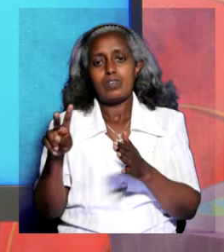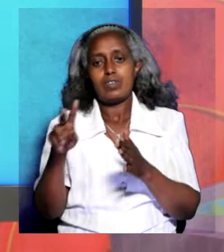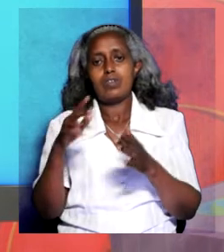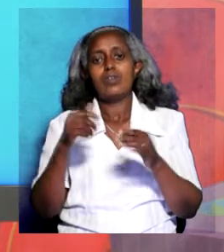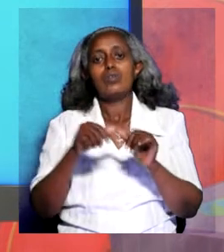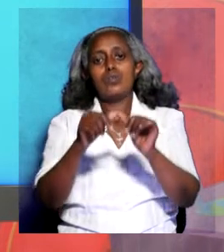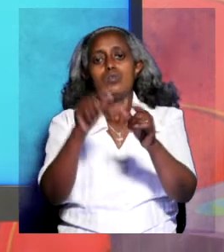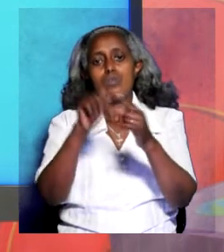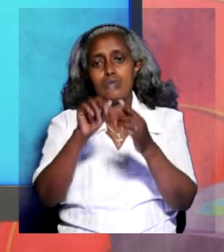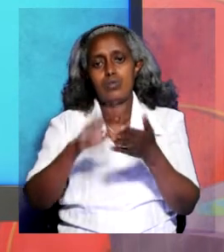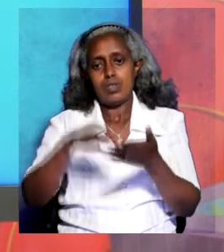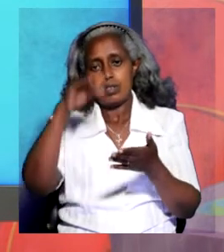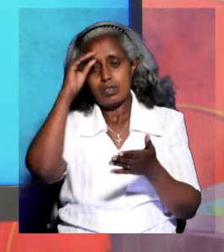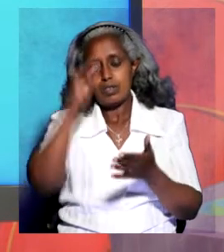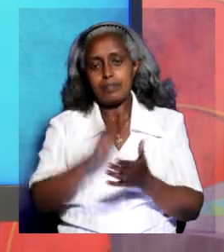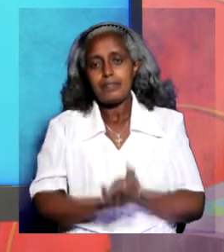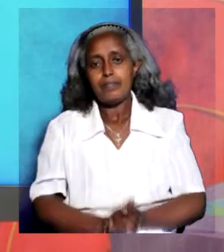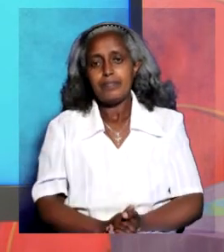the lesson.